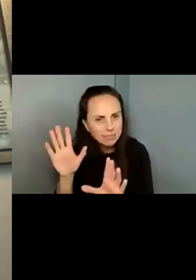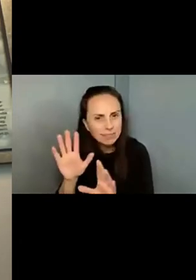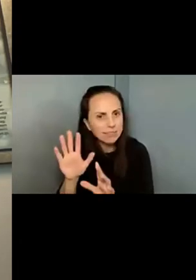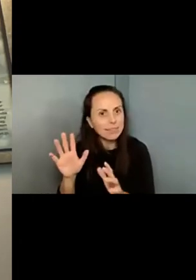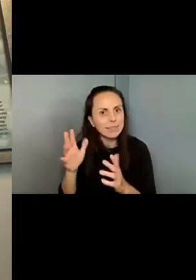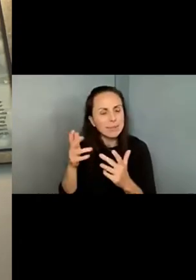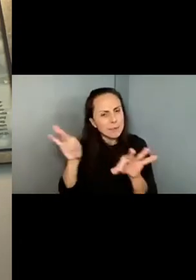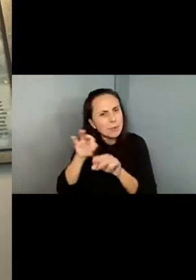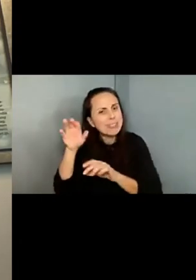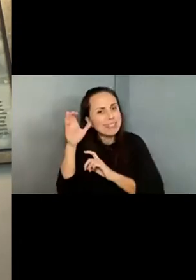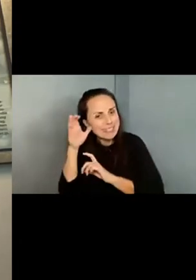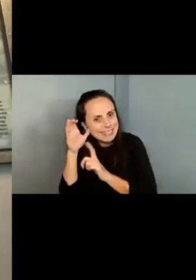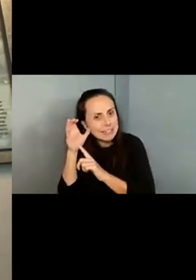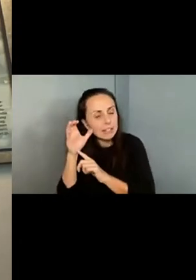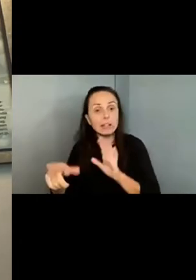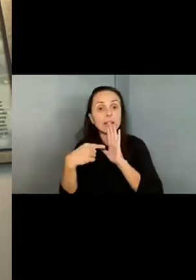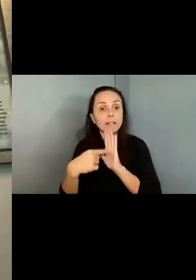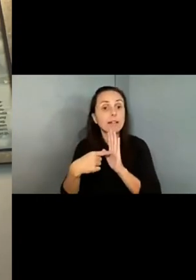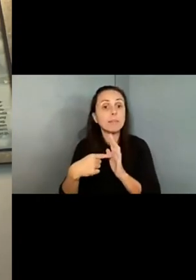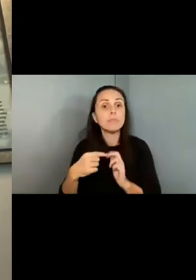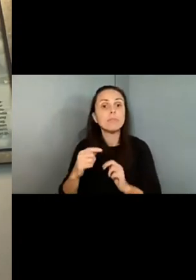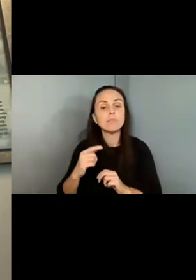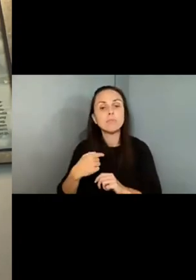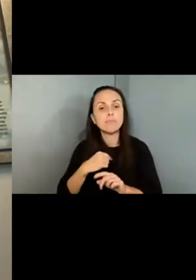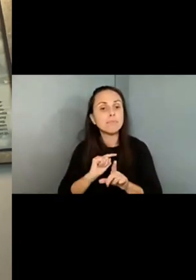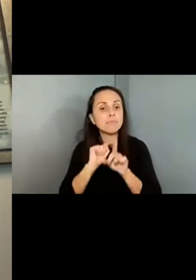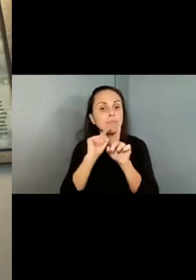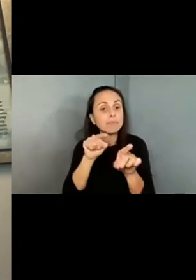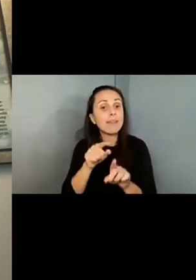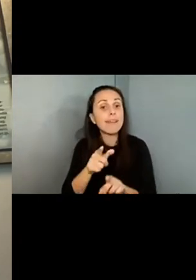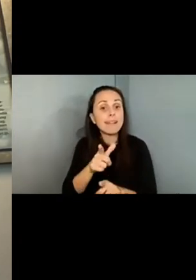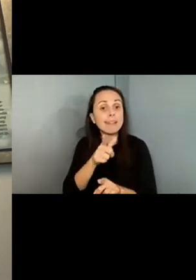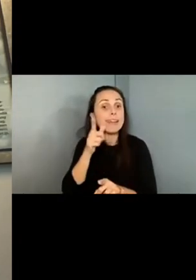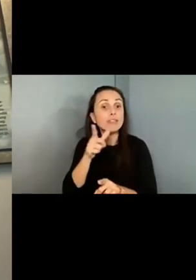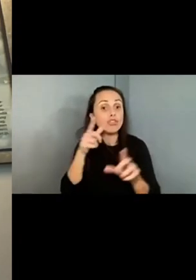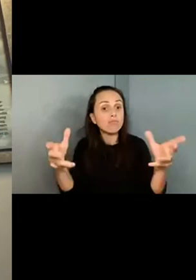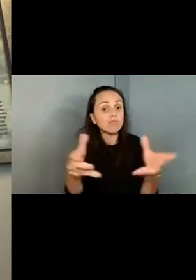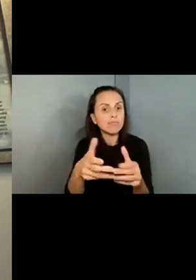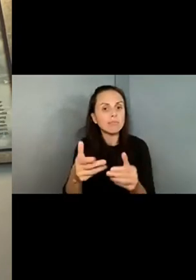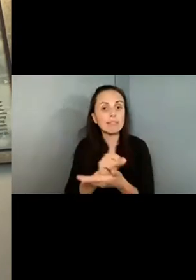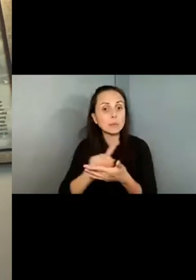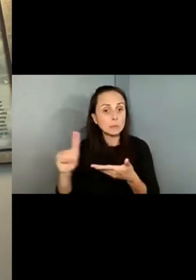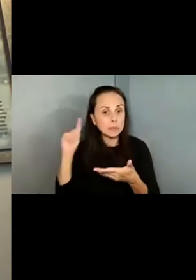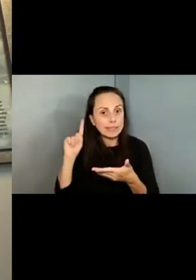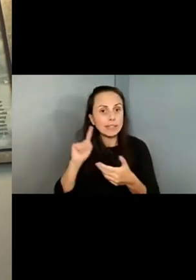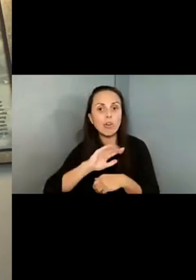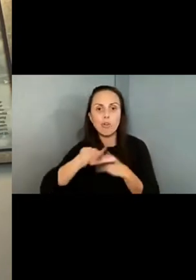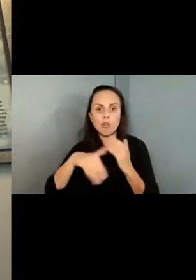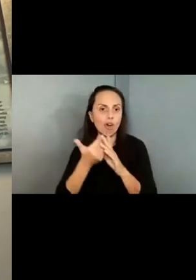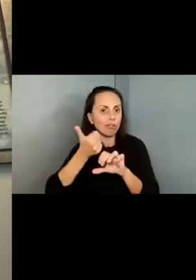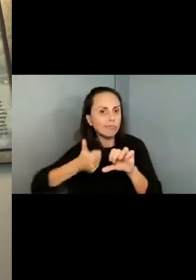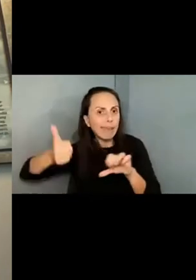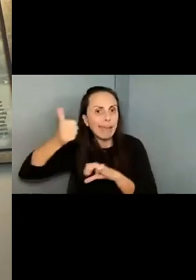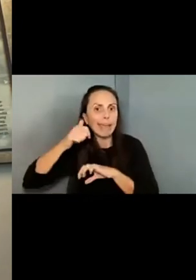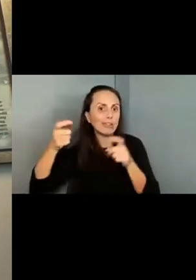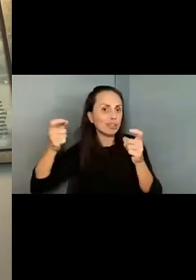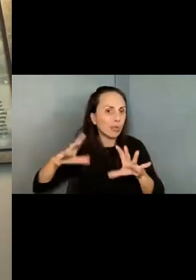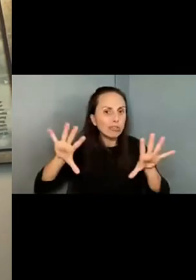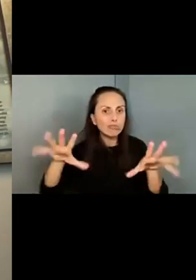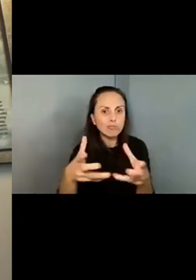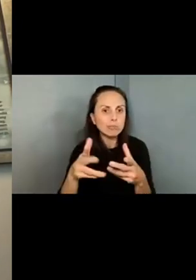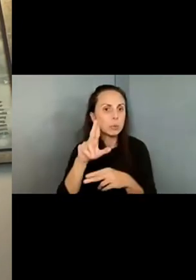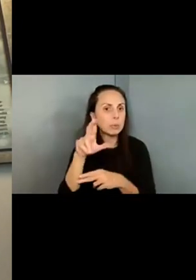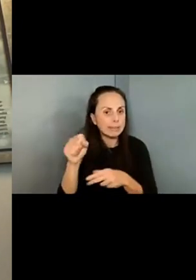intend. For instance, I was at a luncheon last week with all the heads and directors at